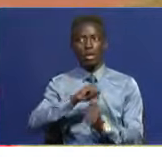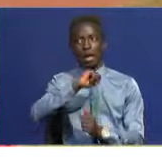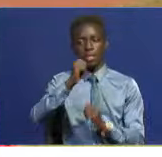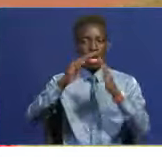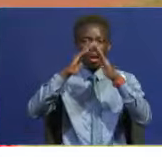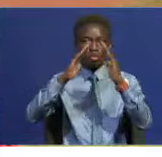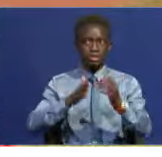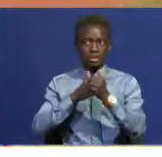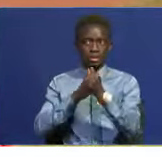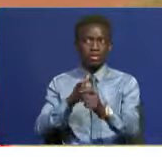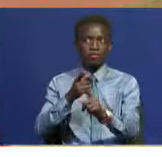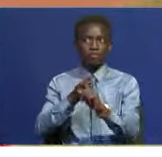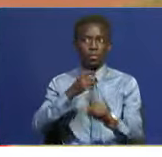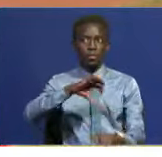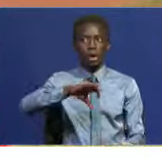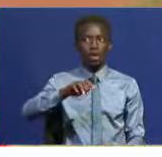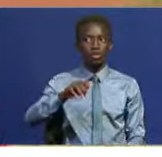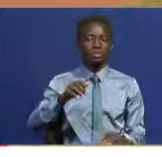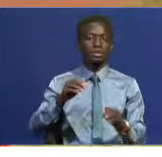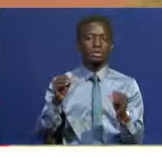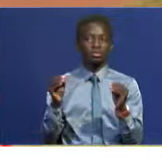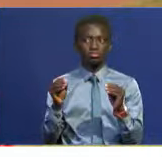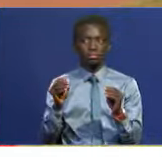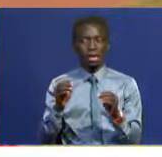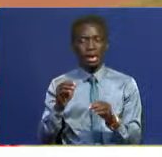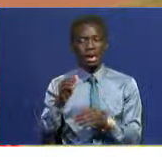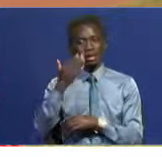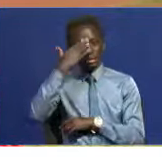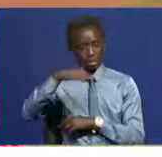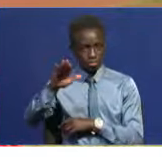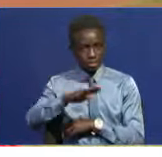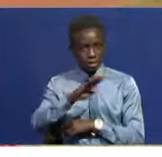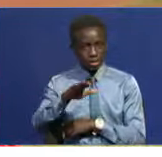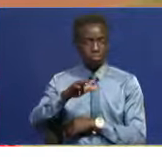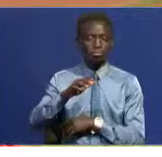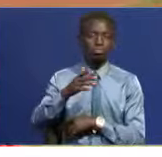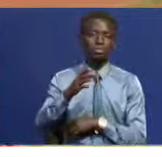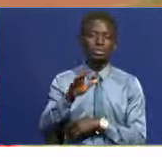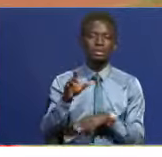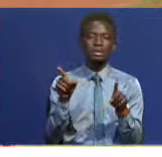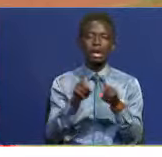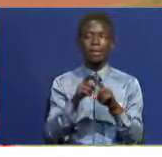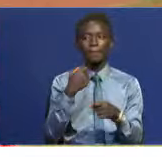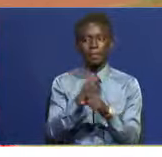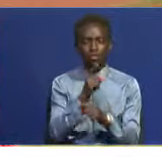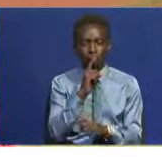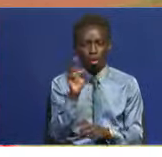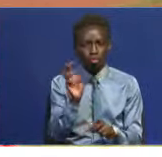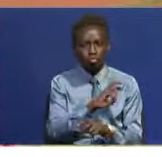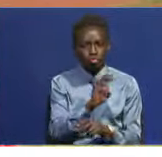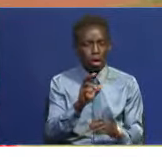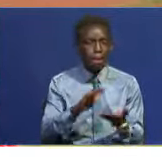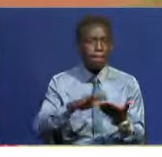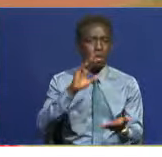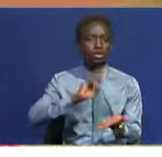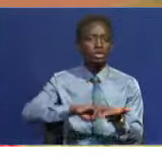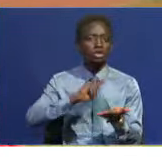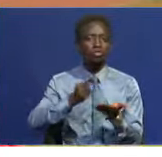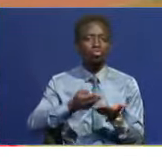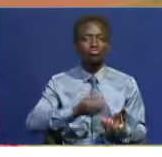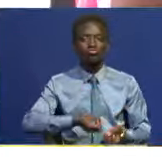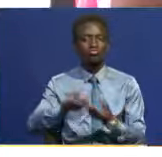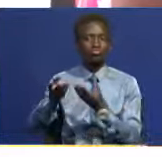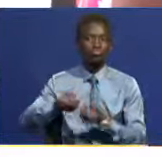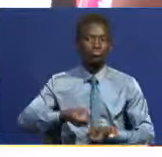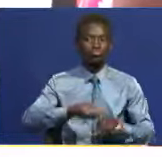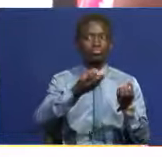county assembly and the executive so that we see a way of putting more resources or rather allocating more resources to this